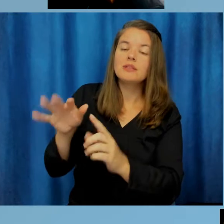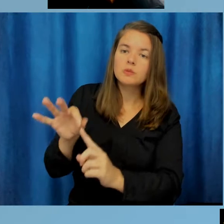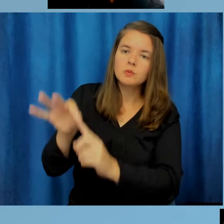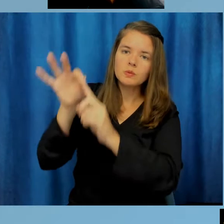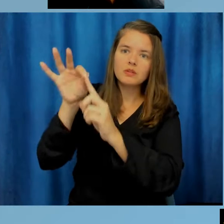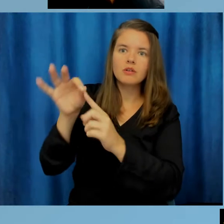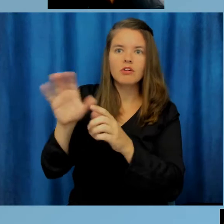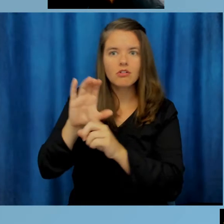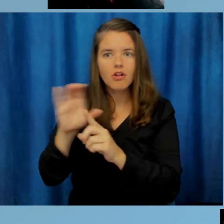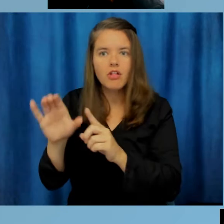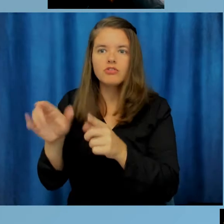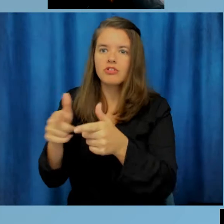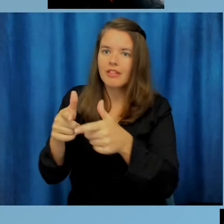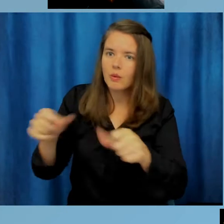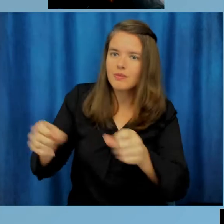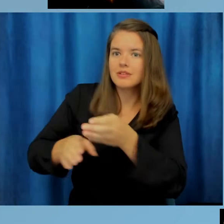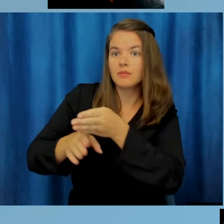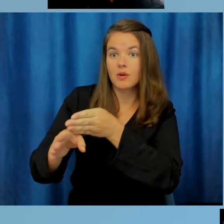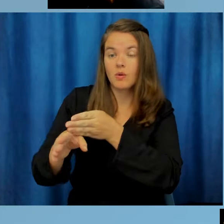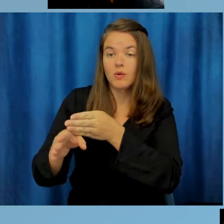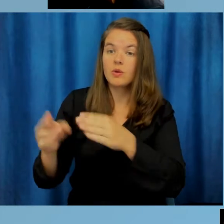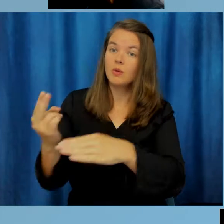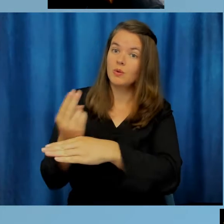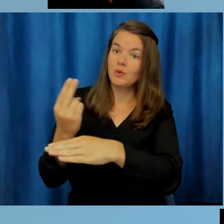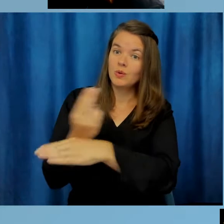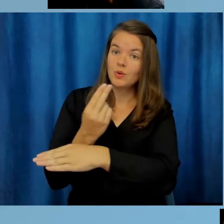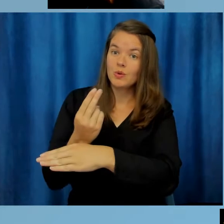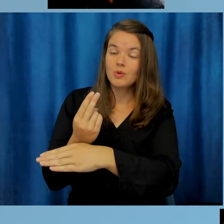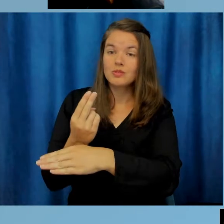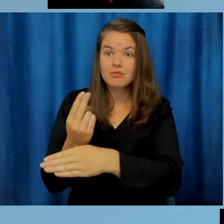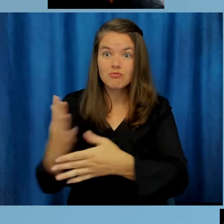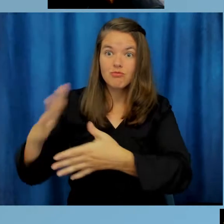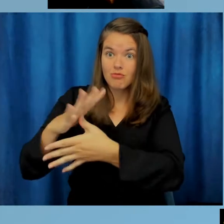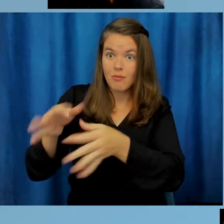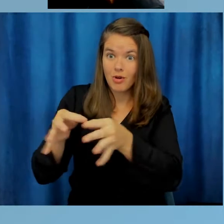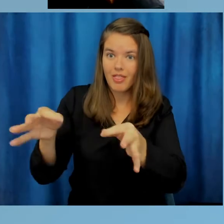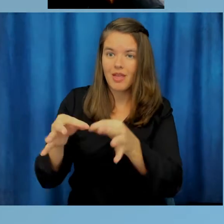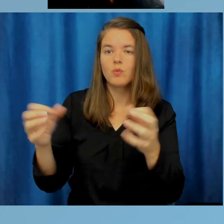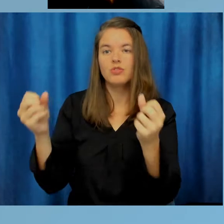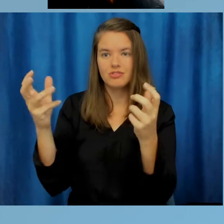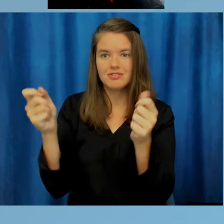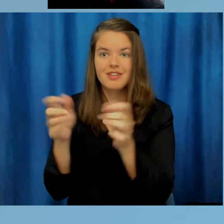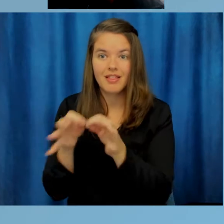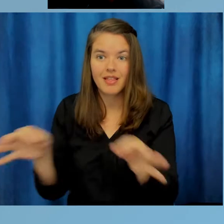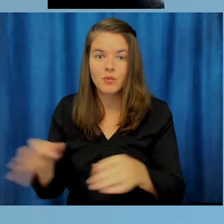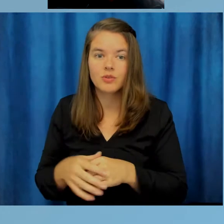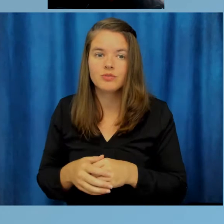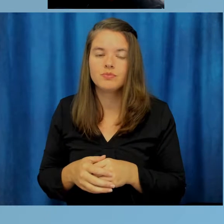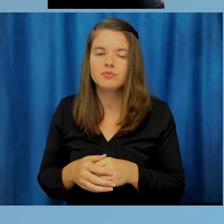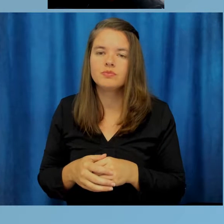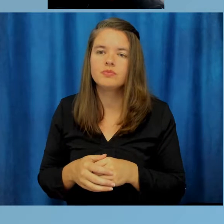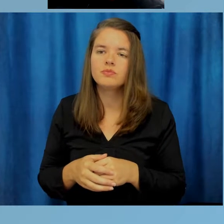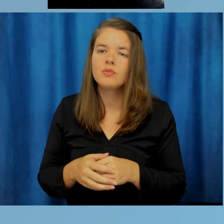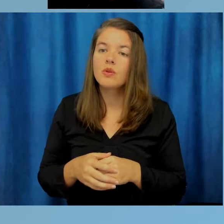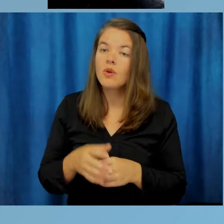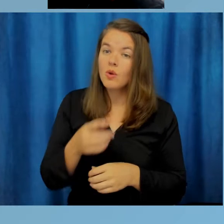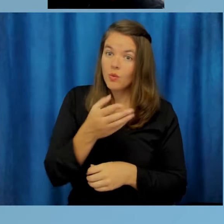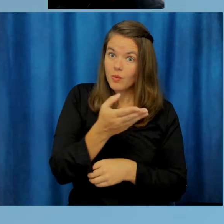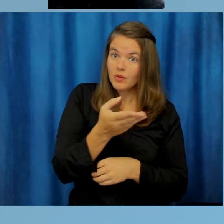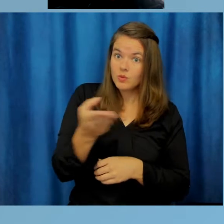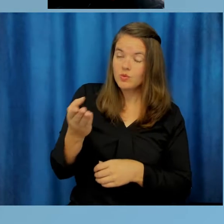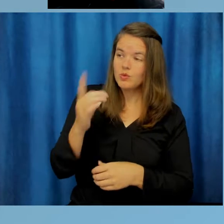and linguistic minority who use sign language as their primary language. Once